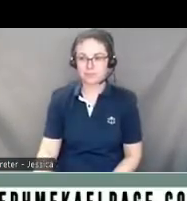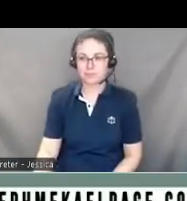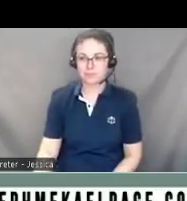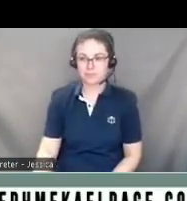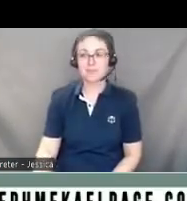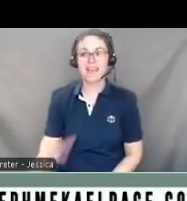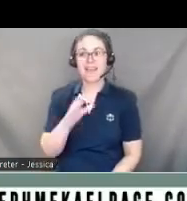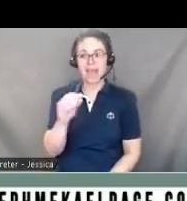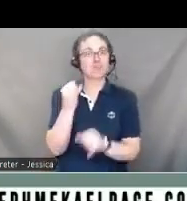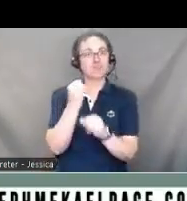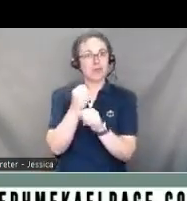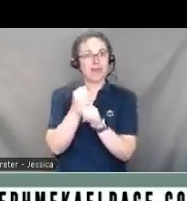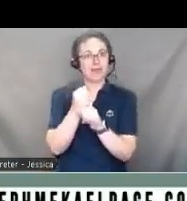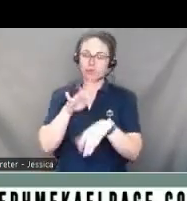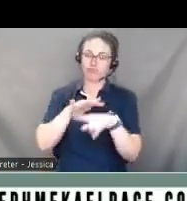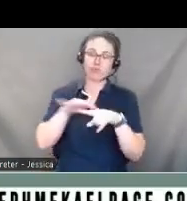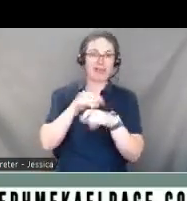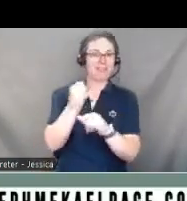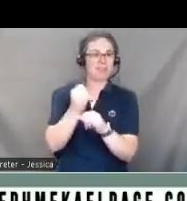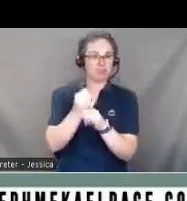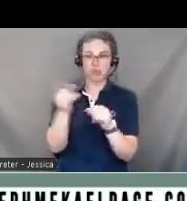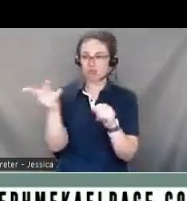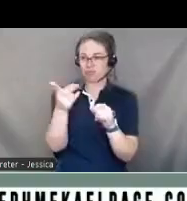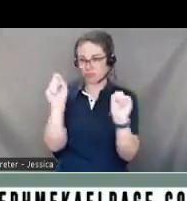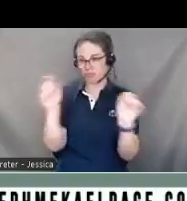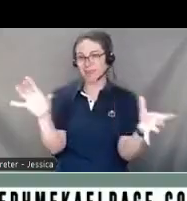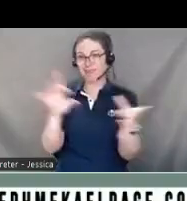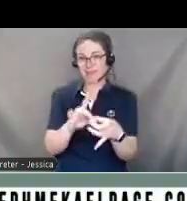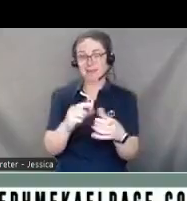and Miguel should connect. I use